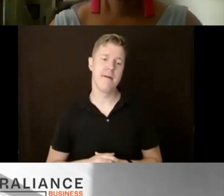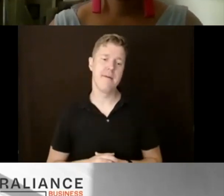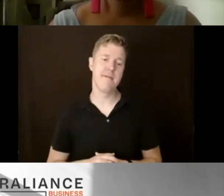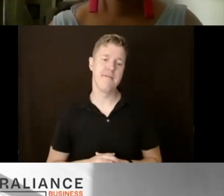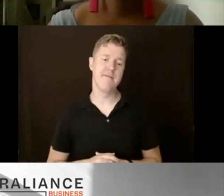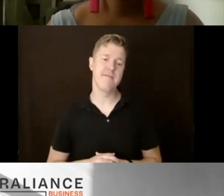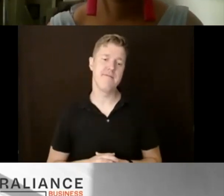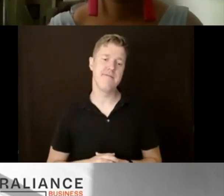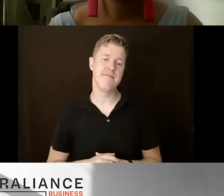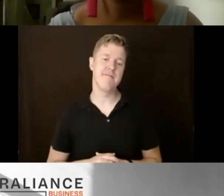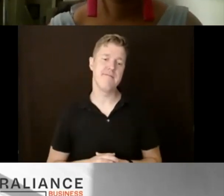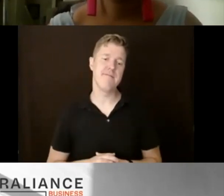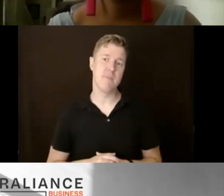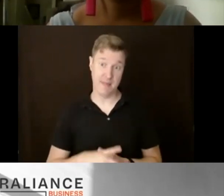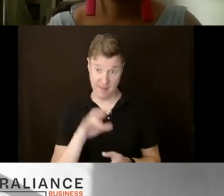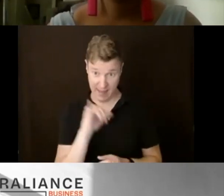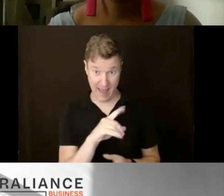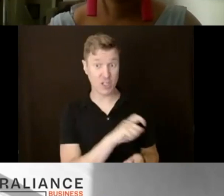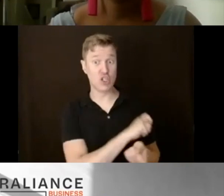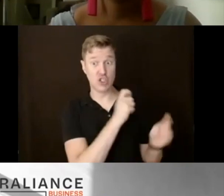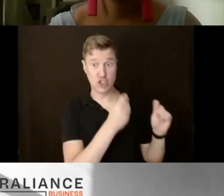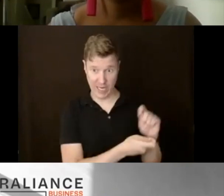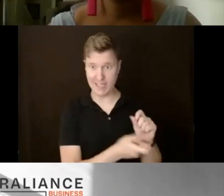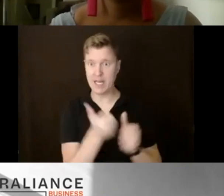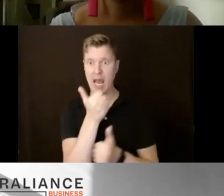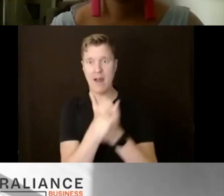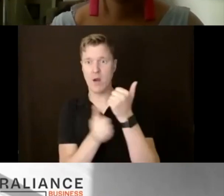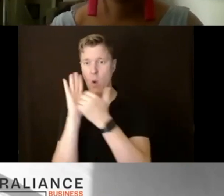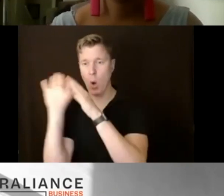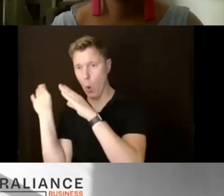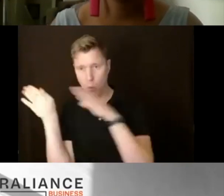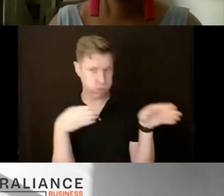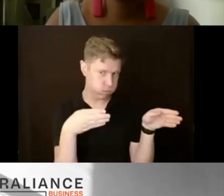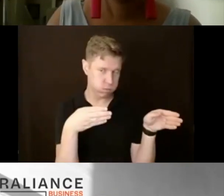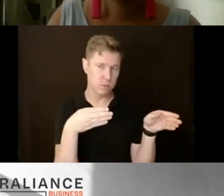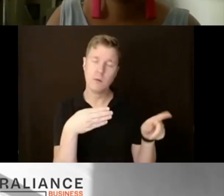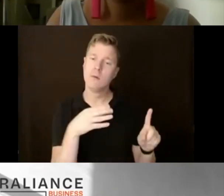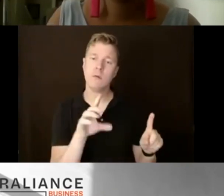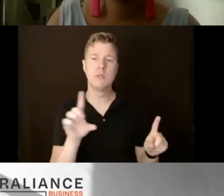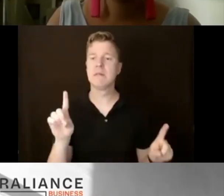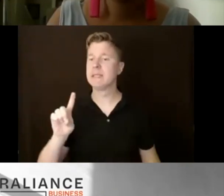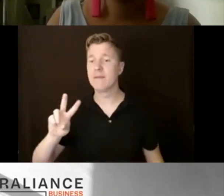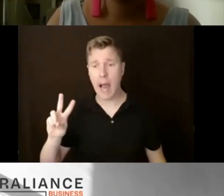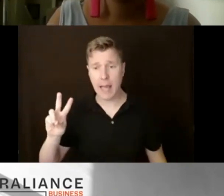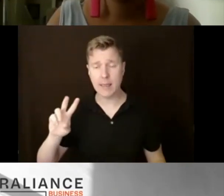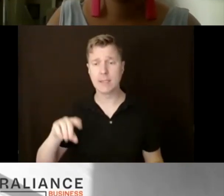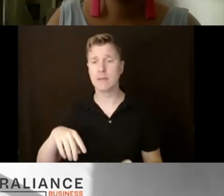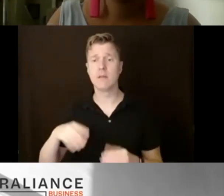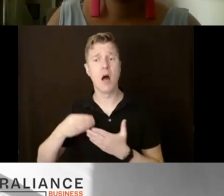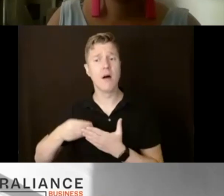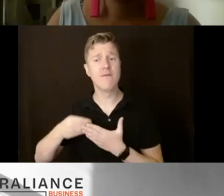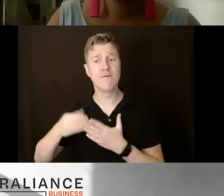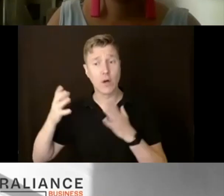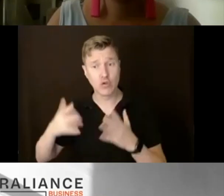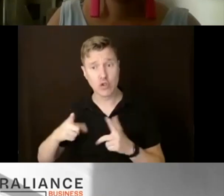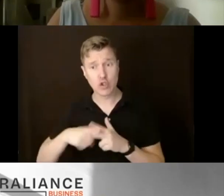changed and everybody began to pay attention to domestic violence, and funders started to dedicate resources to